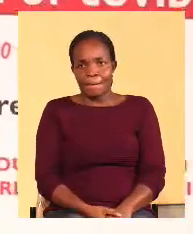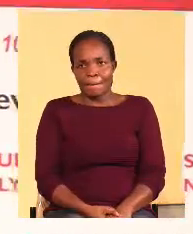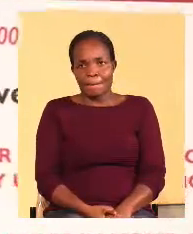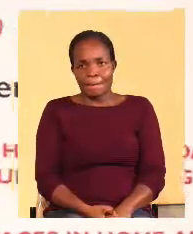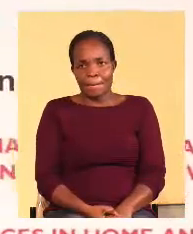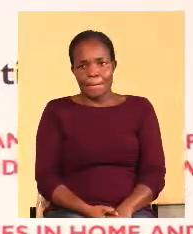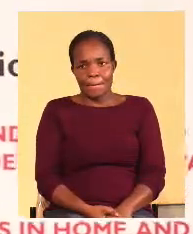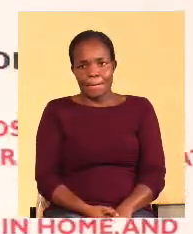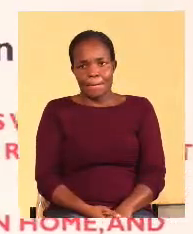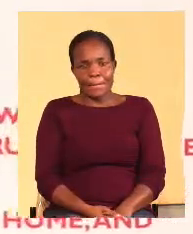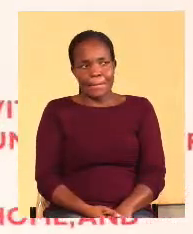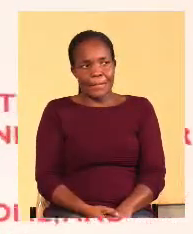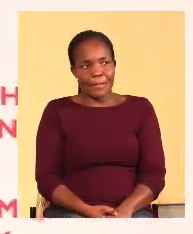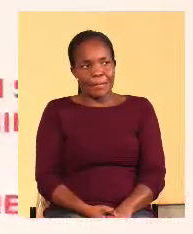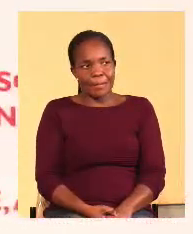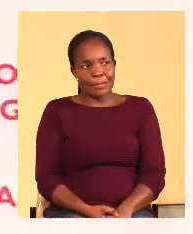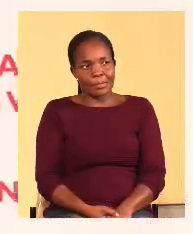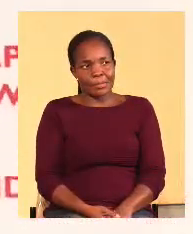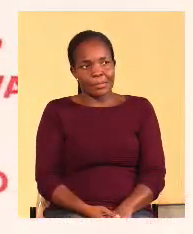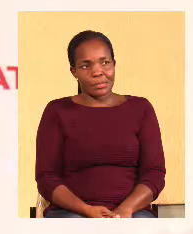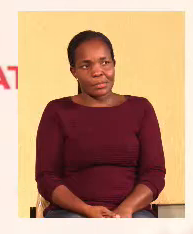please